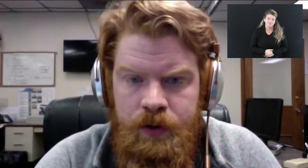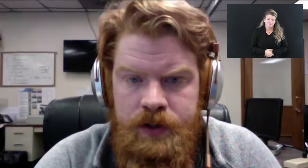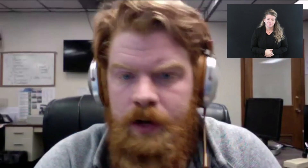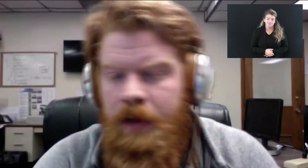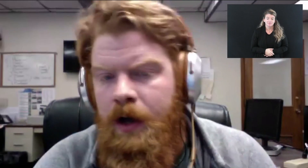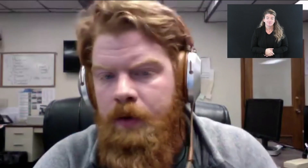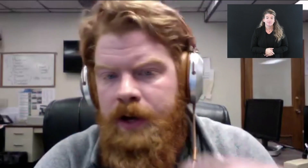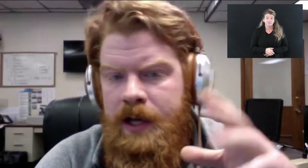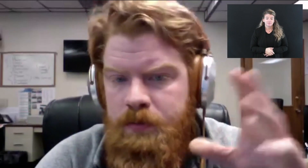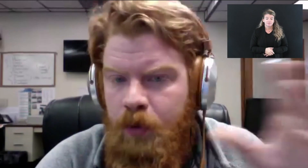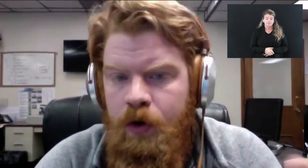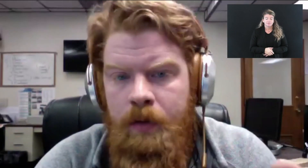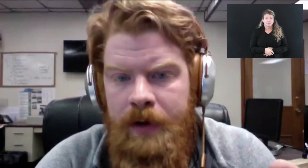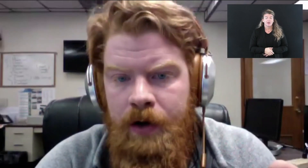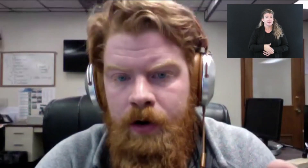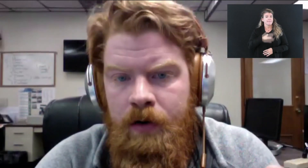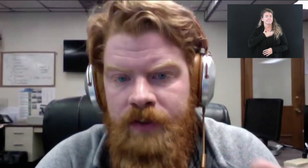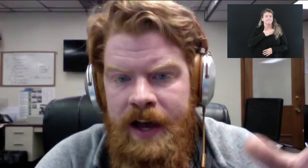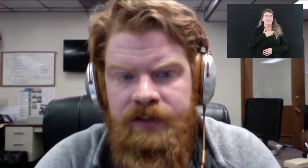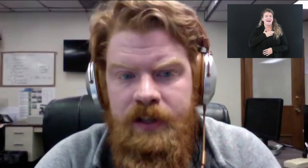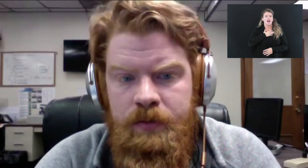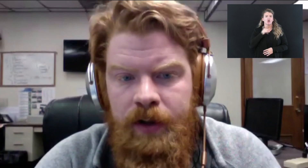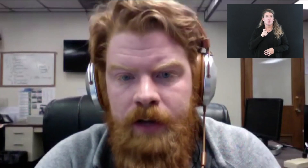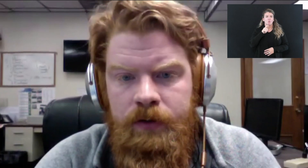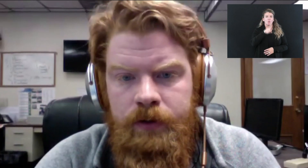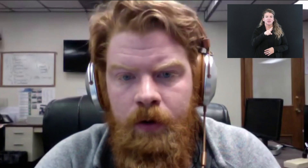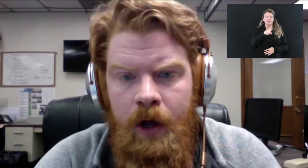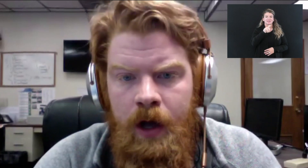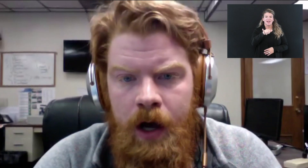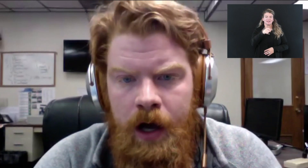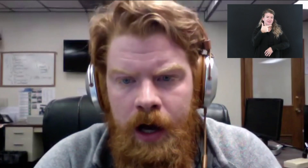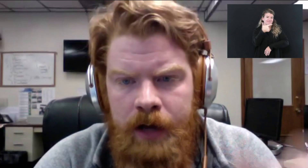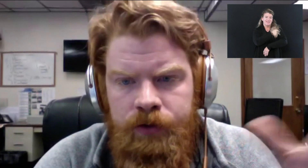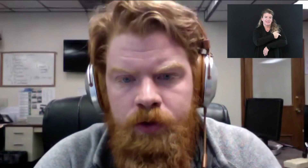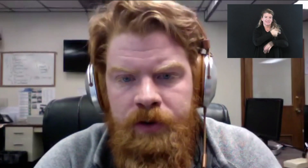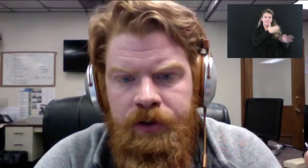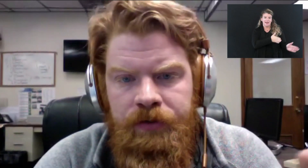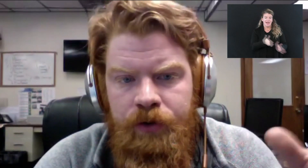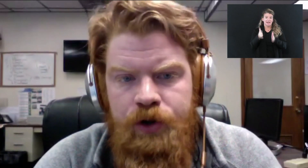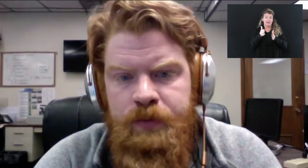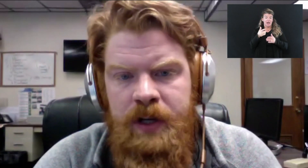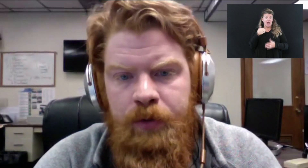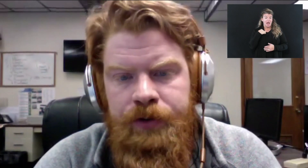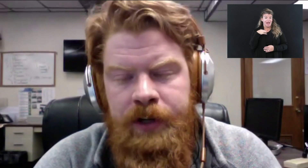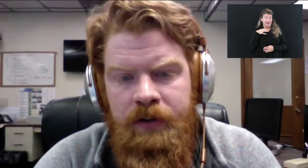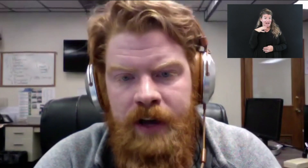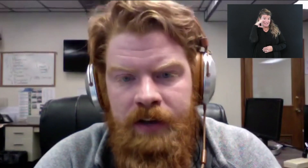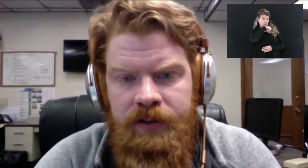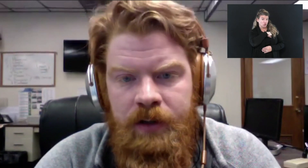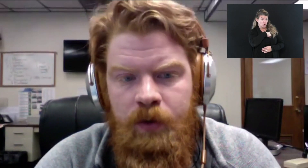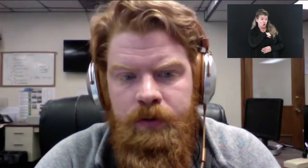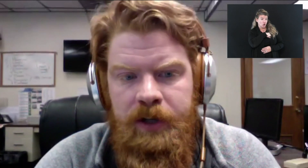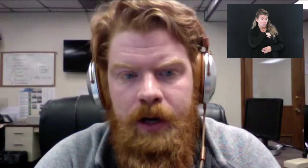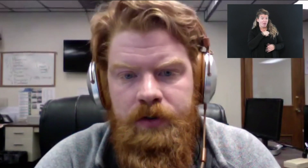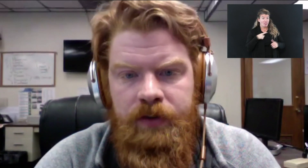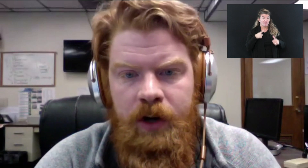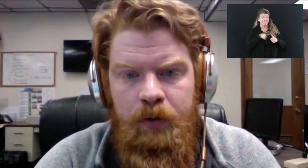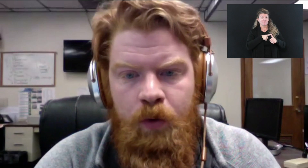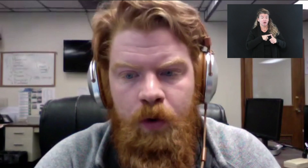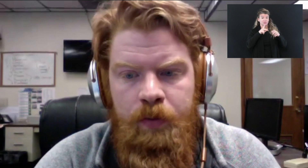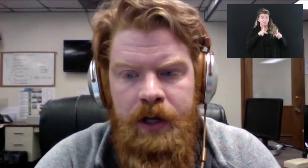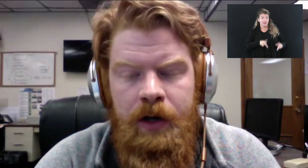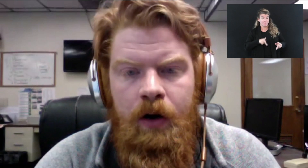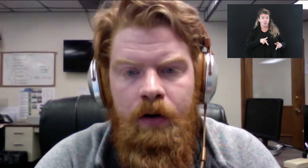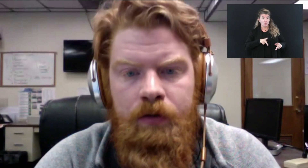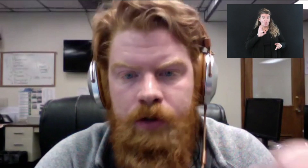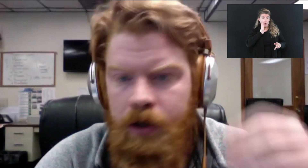WV News. I want to ask more about our vaccine plan. So I assume that the first people to get a vaccine once it becomes available